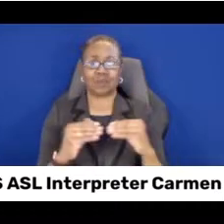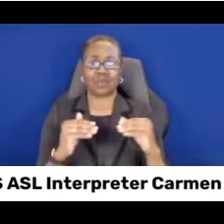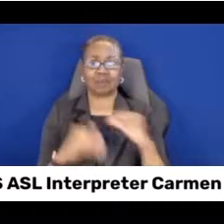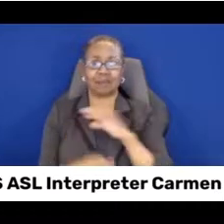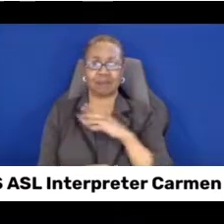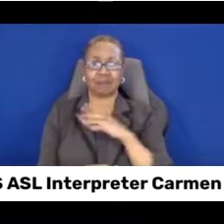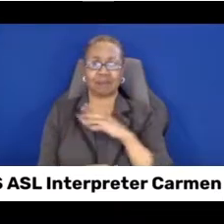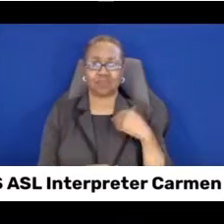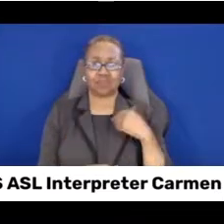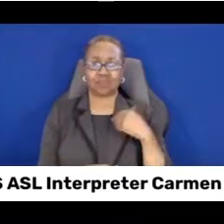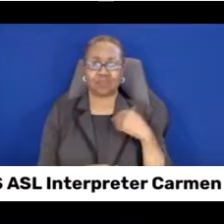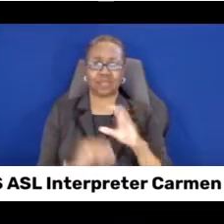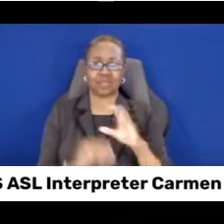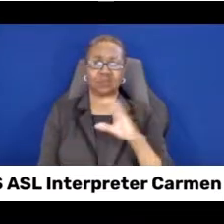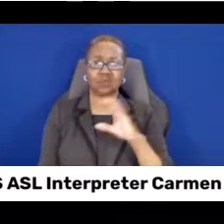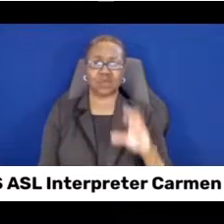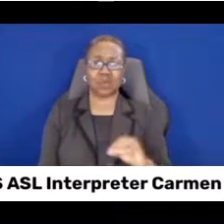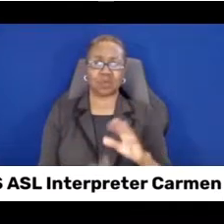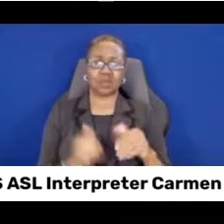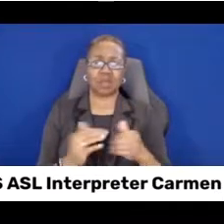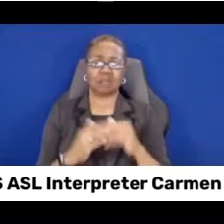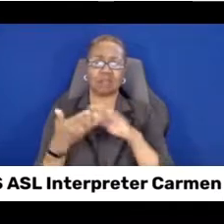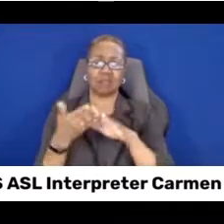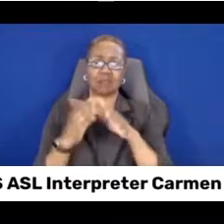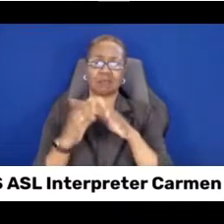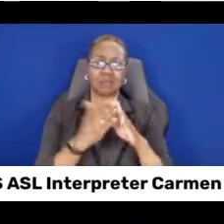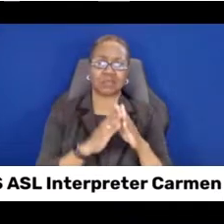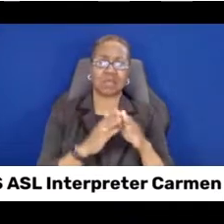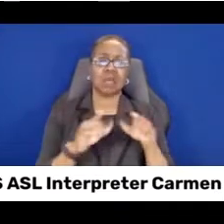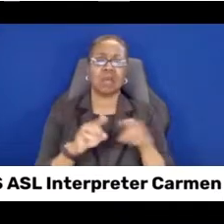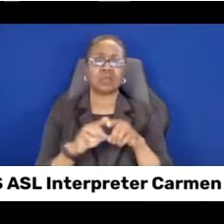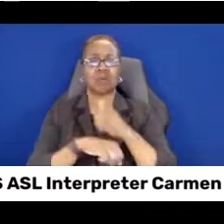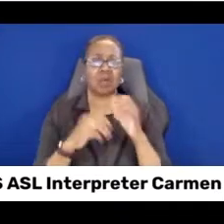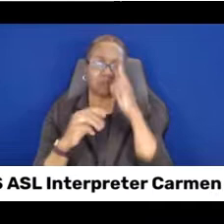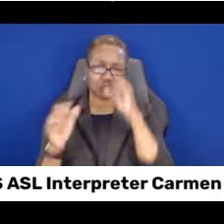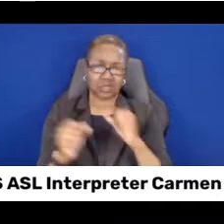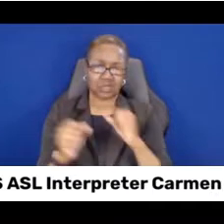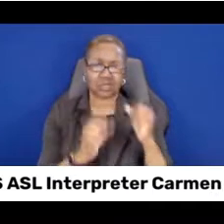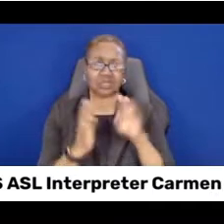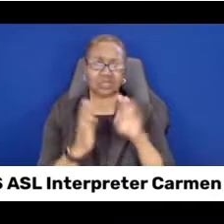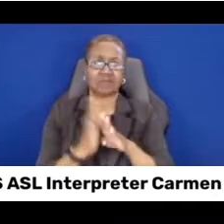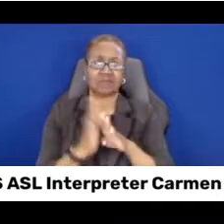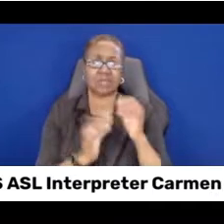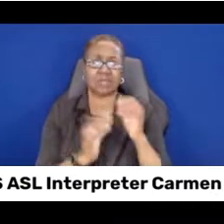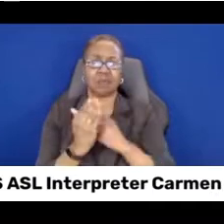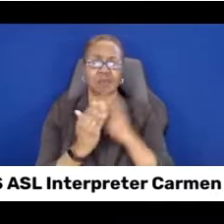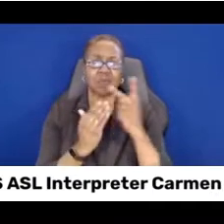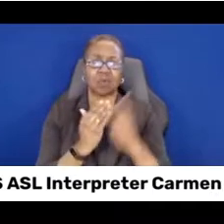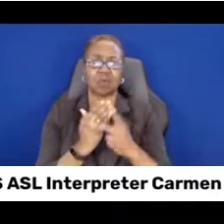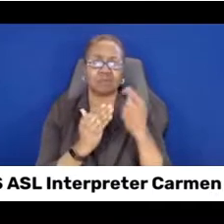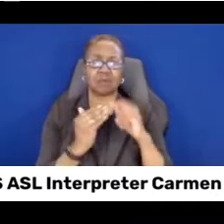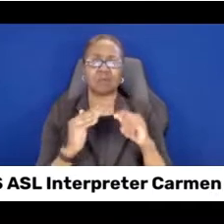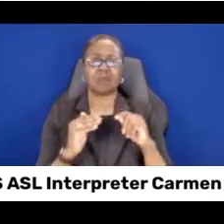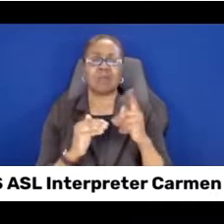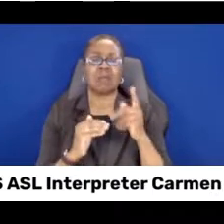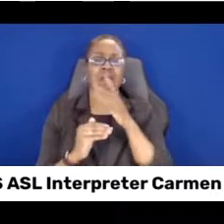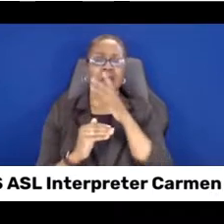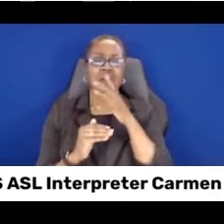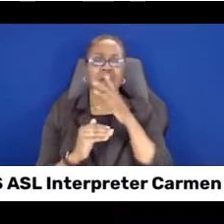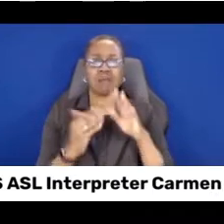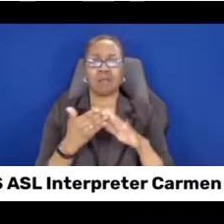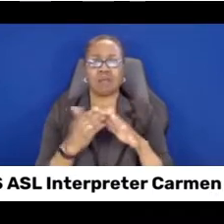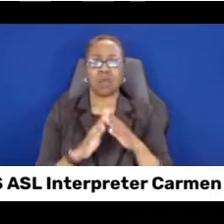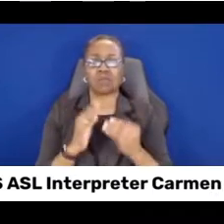And I'm also the co-founder, co-CEO of Strategic Development and Programs for Urban Growers Collective. And I'll kick it over to Juan